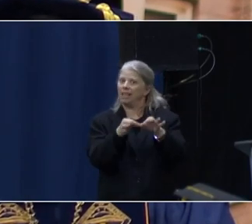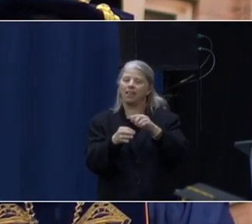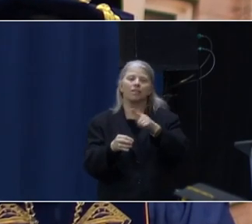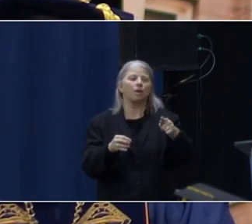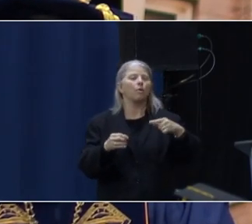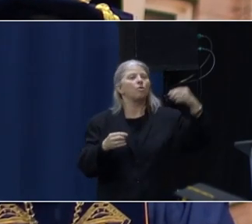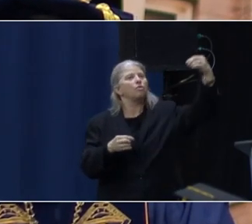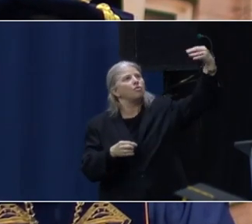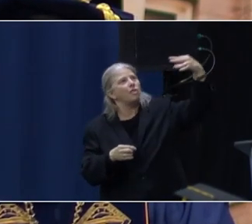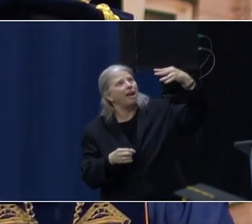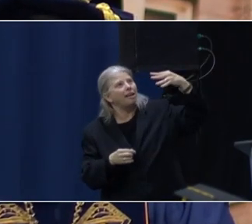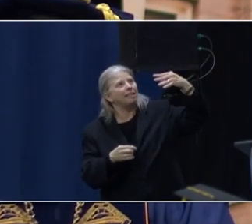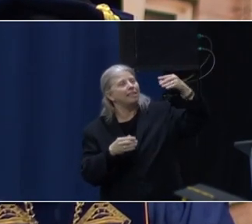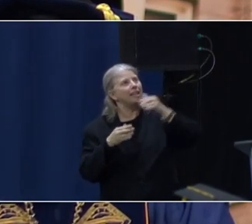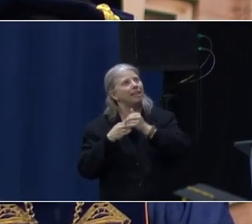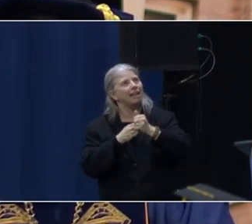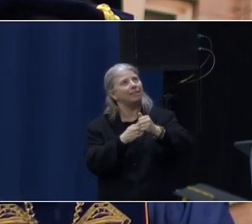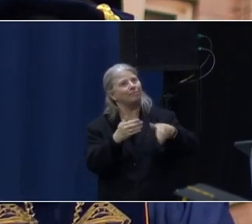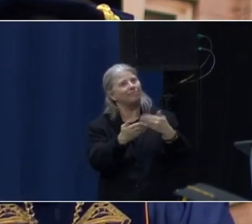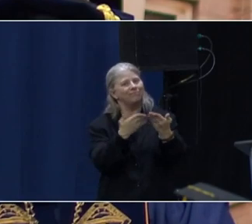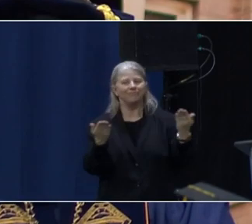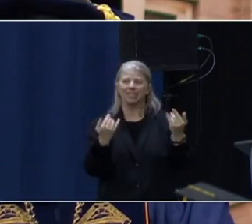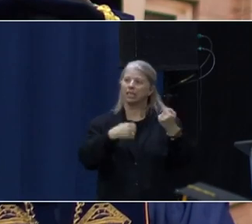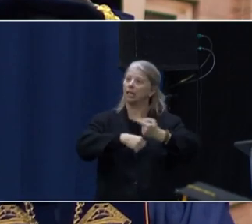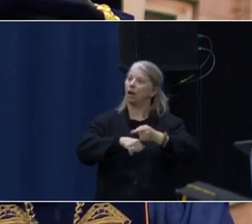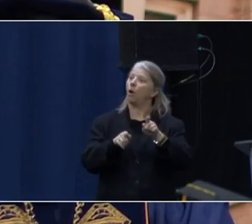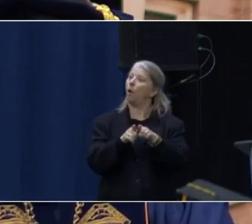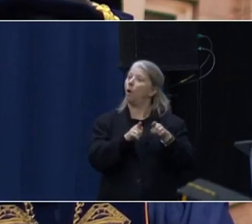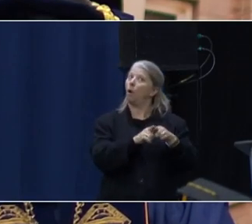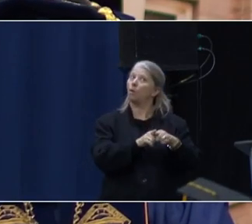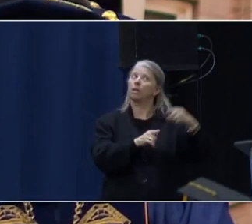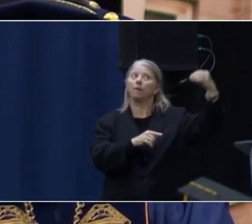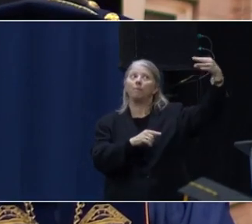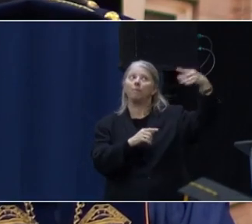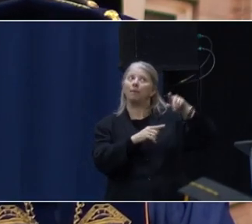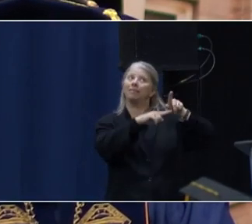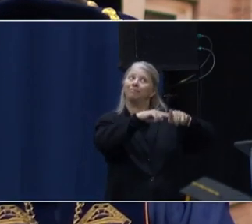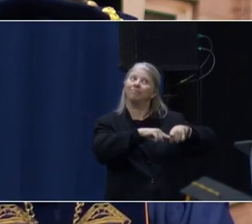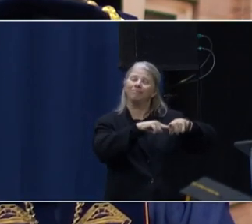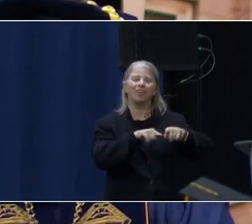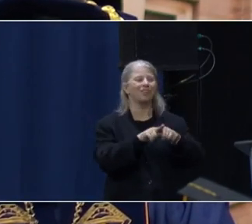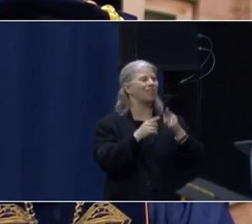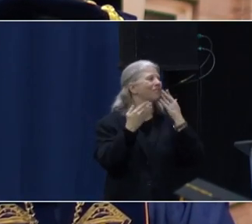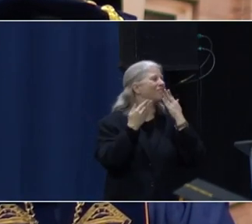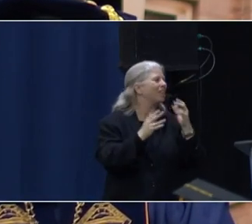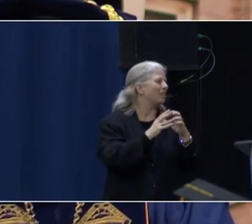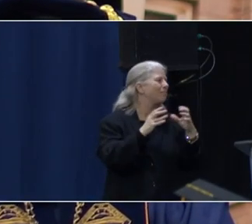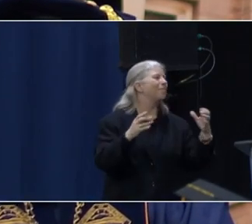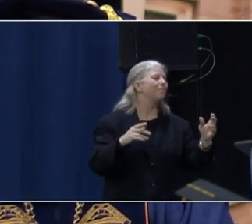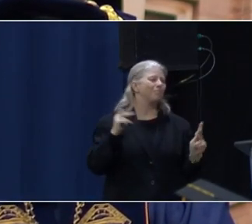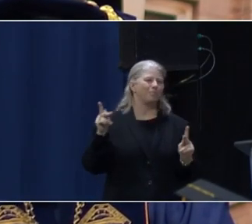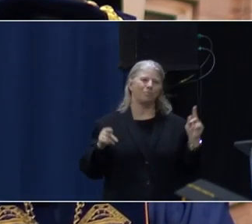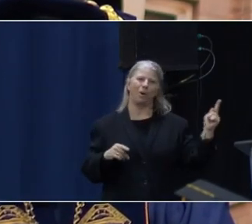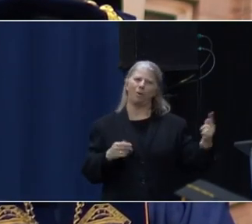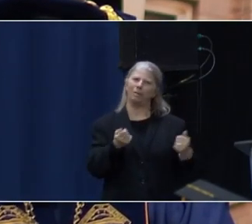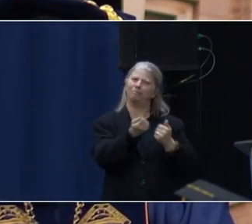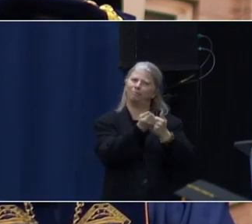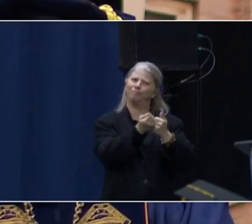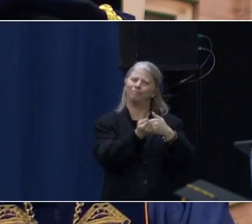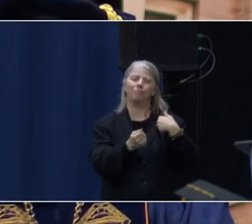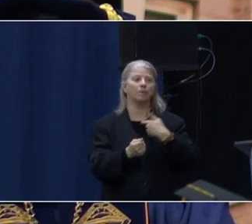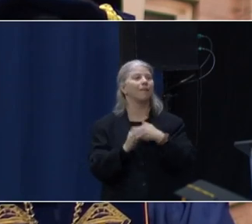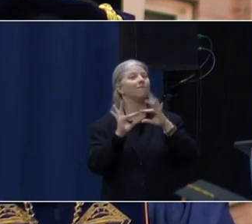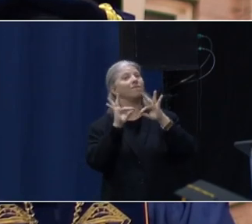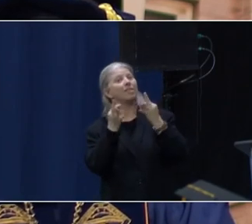lights that led us here today. And speaking of beacons to lean on, I would like to offer my deepest gratitude to the people who always lifted us up,